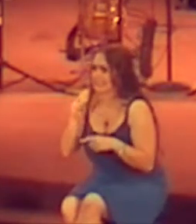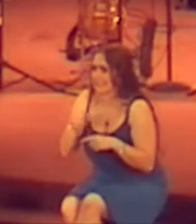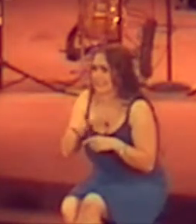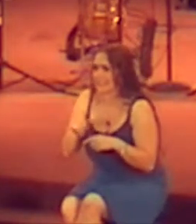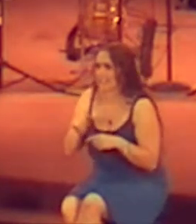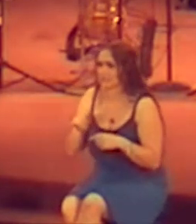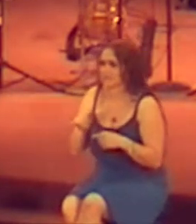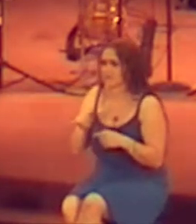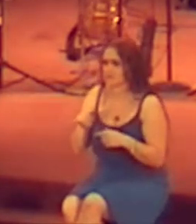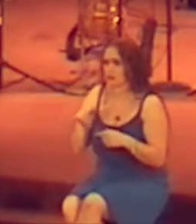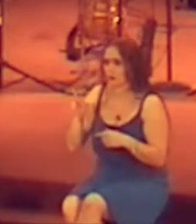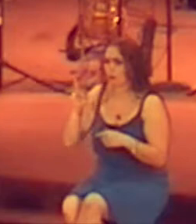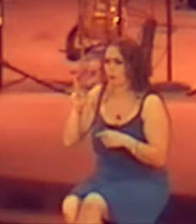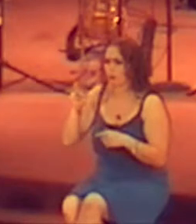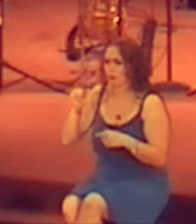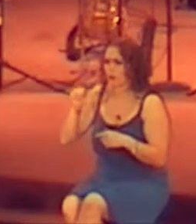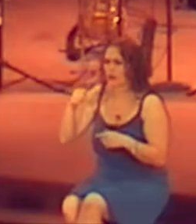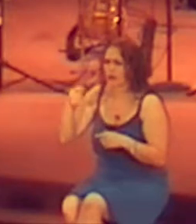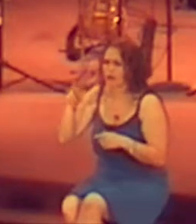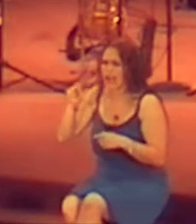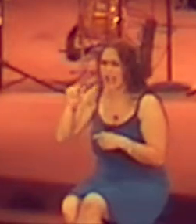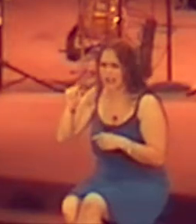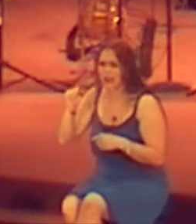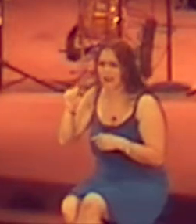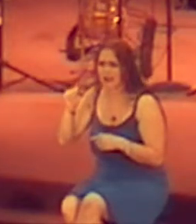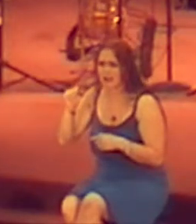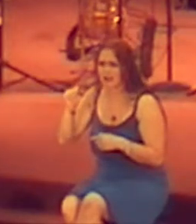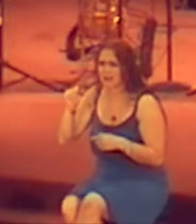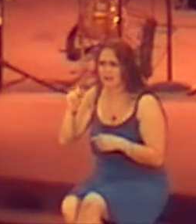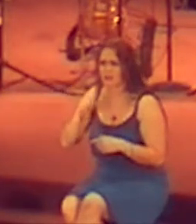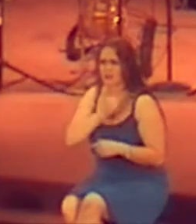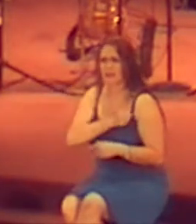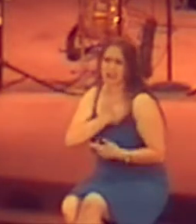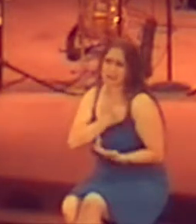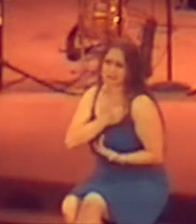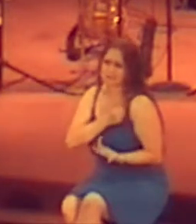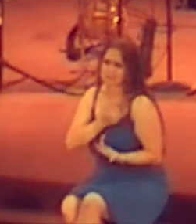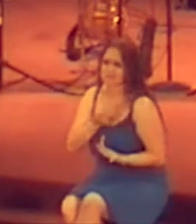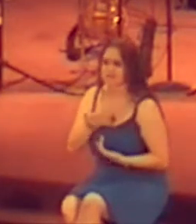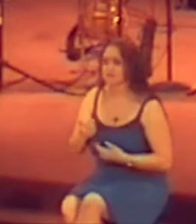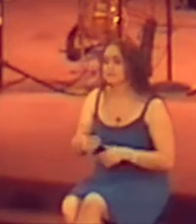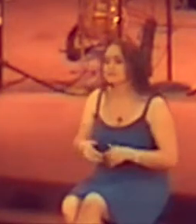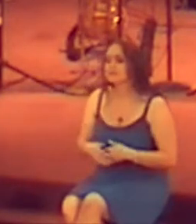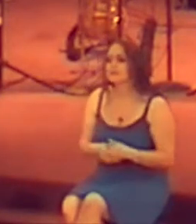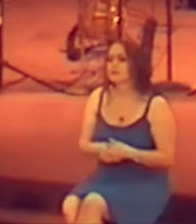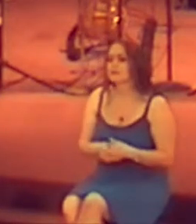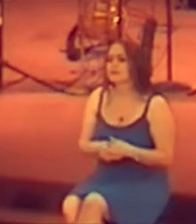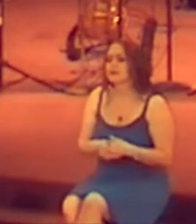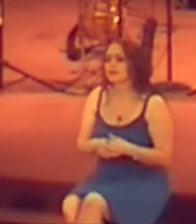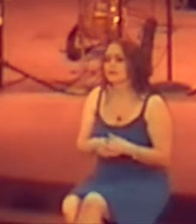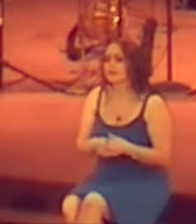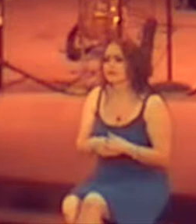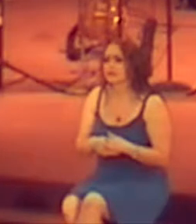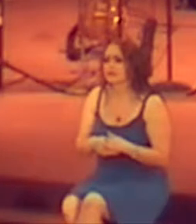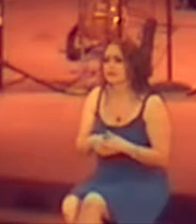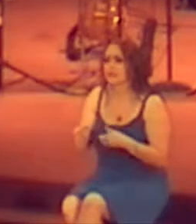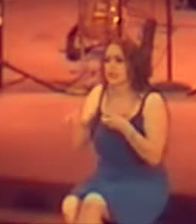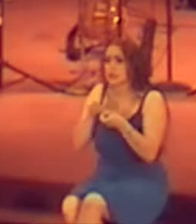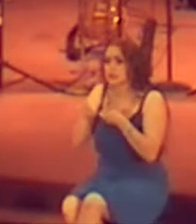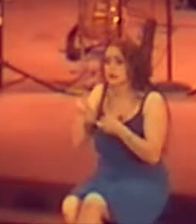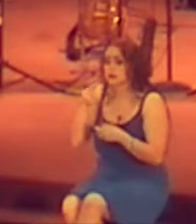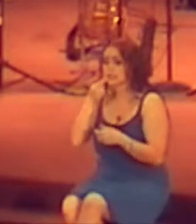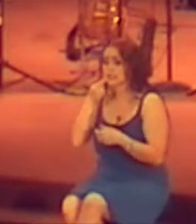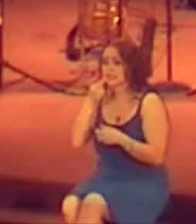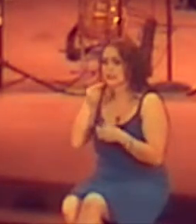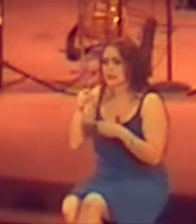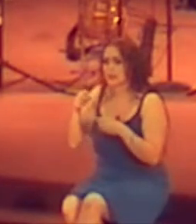regret, you know. This introduces the concept that tongue controls the rest of the body. To be able to keep one's tongue in check indicates that